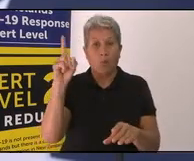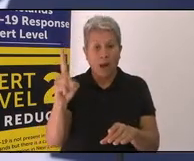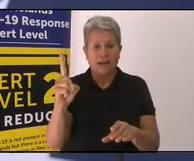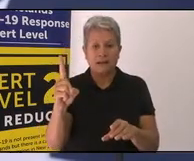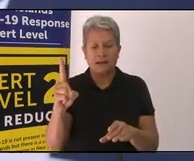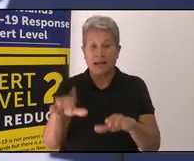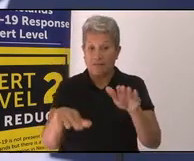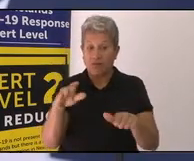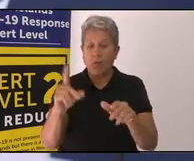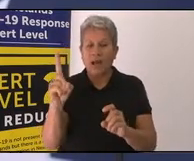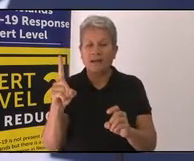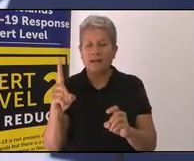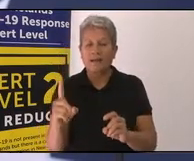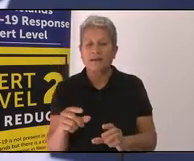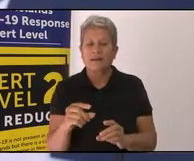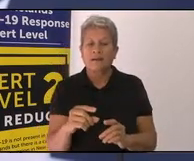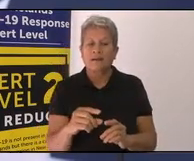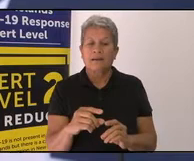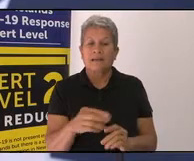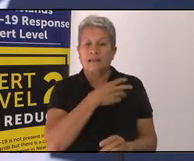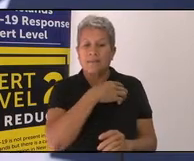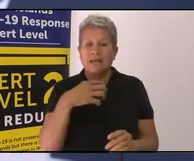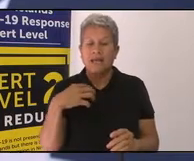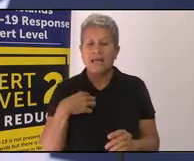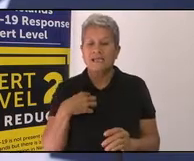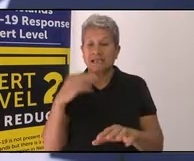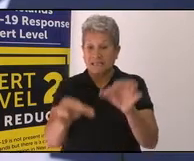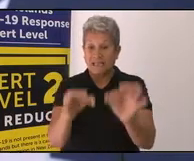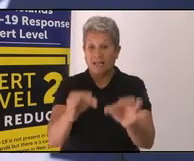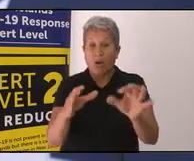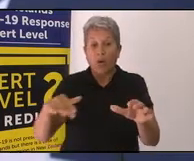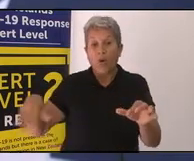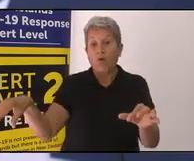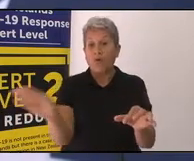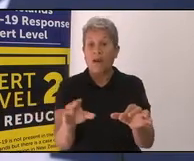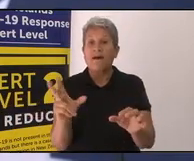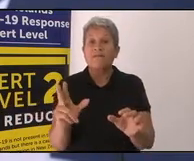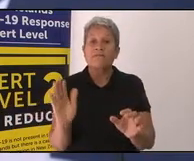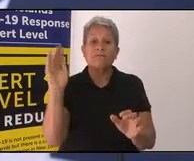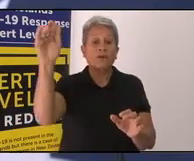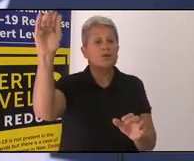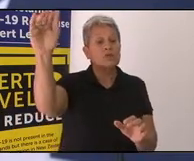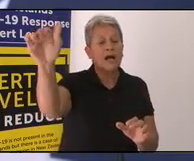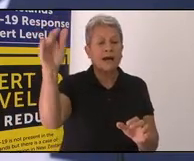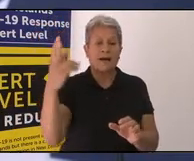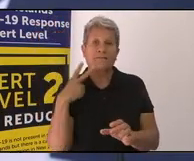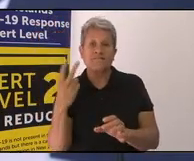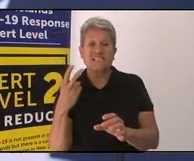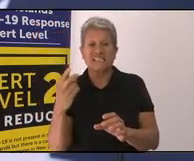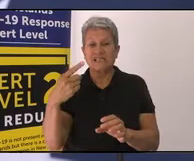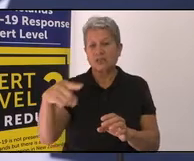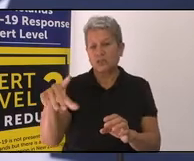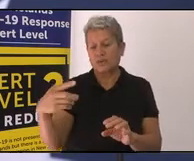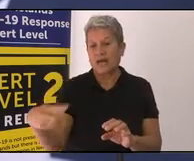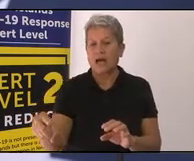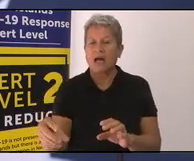Cabinet has also decided that all future visitors to the Cook Islands who are aged over 12 years will need to be